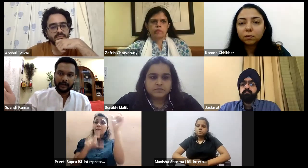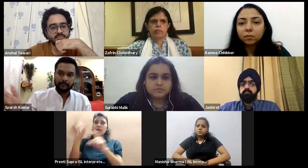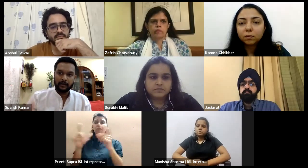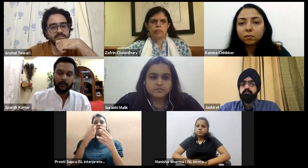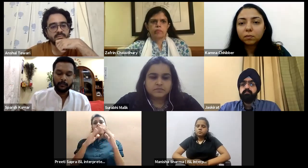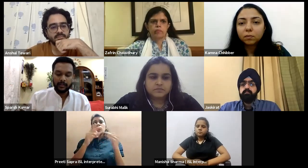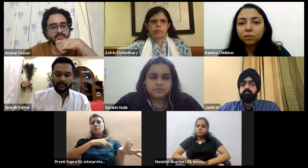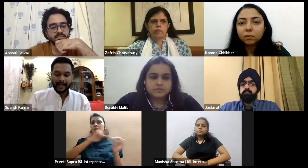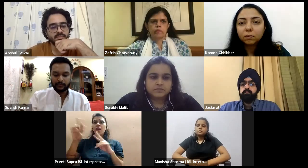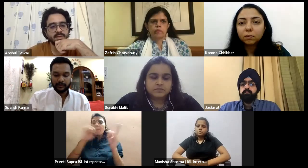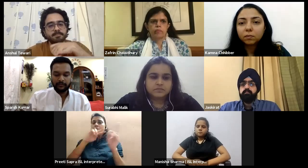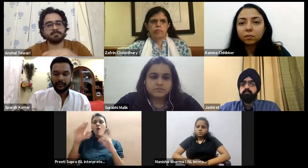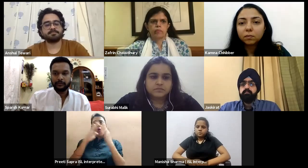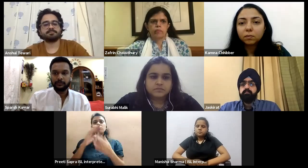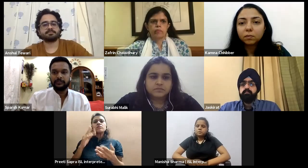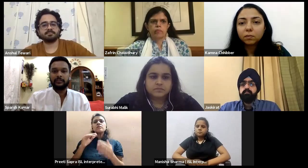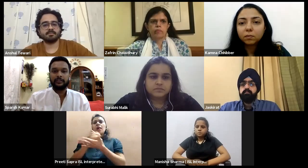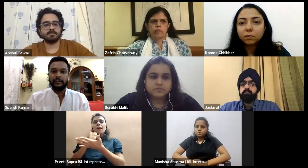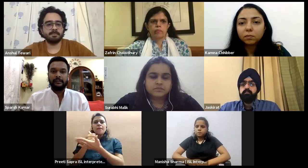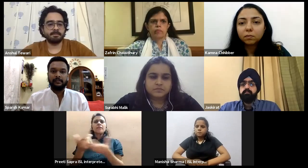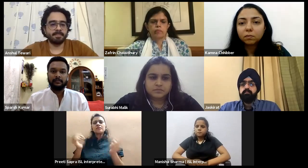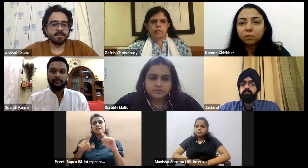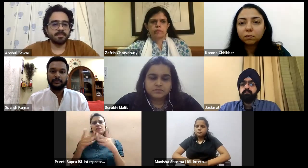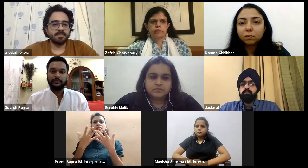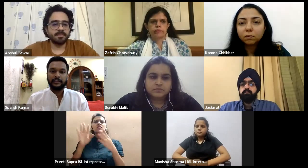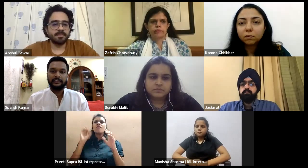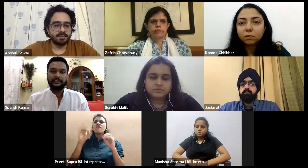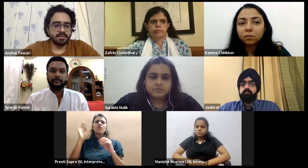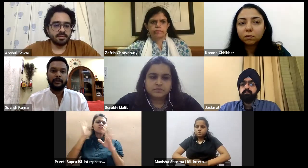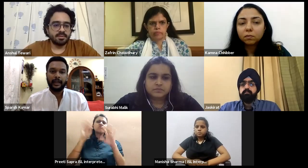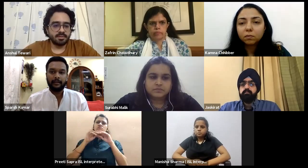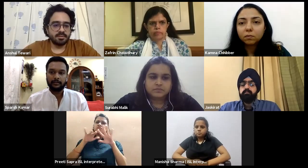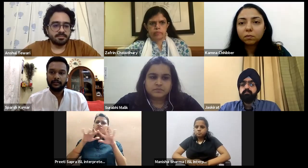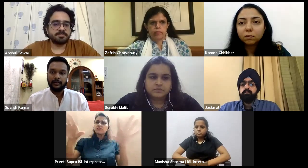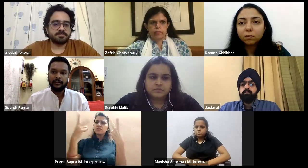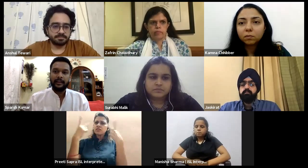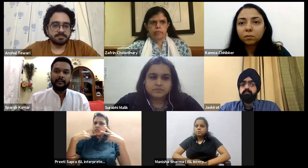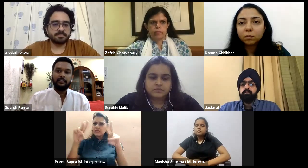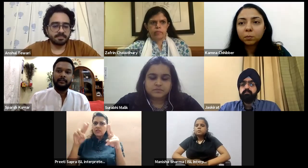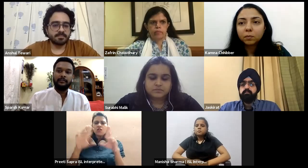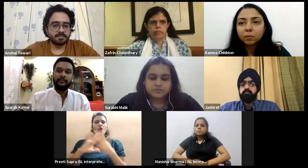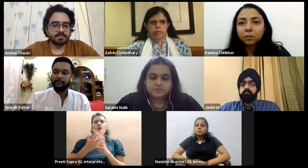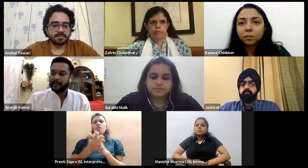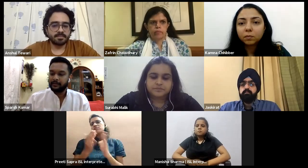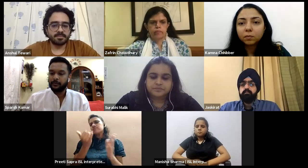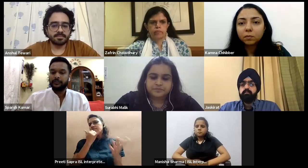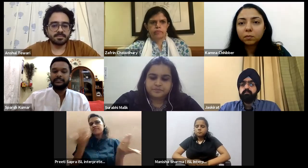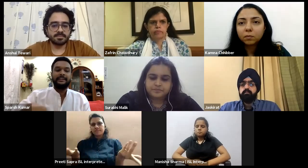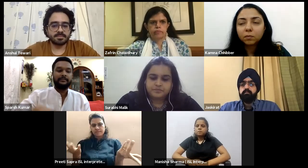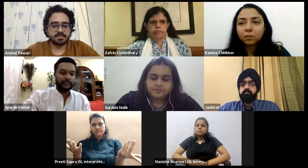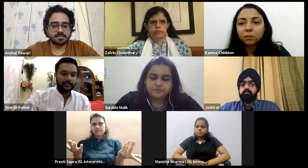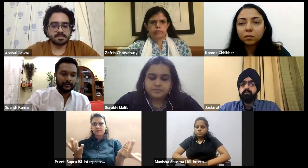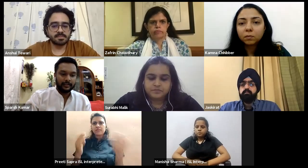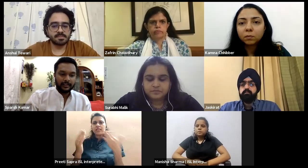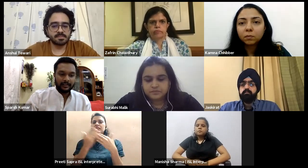they could travel back home. That's where the fake news was really, which was, I think, a systemic error. Like different migrant workers